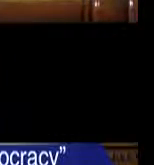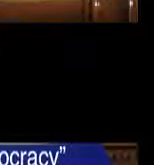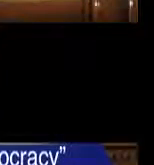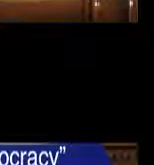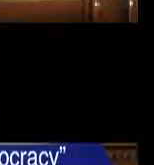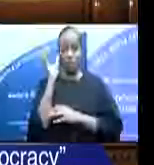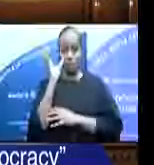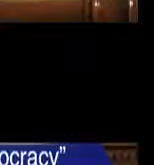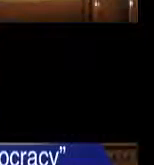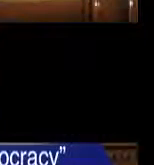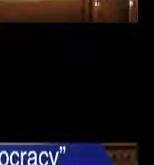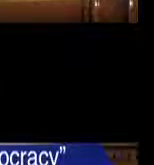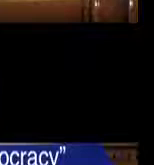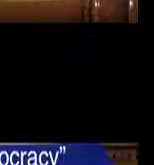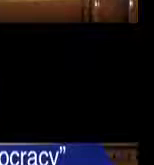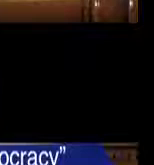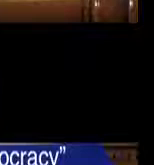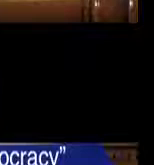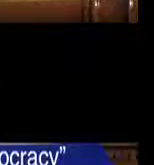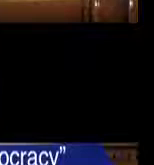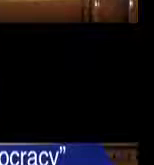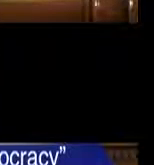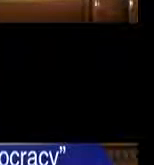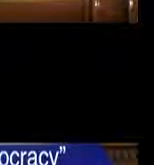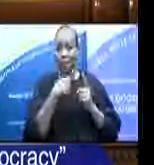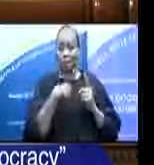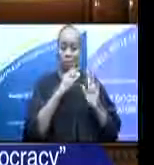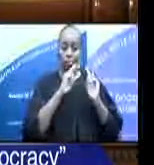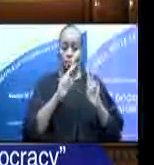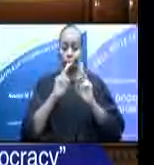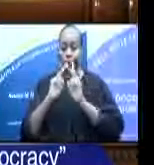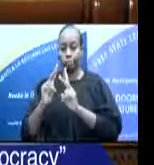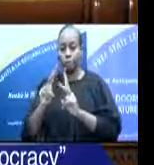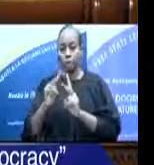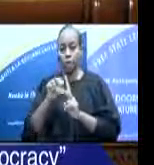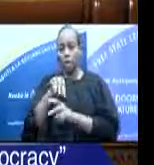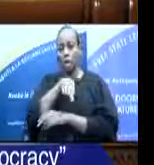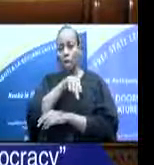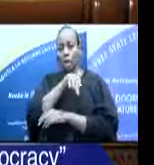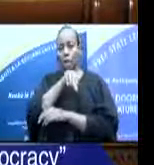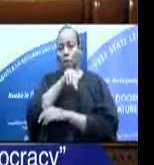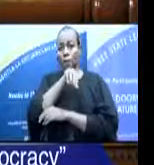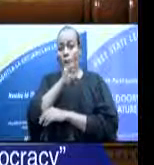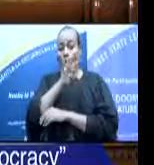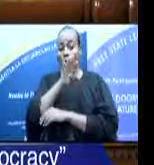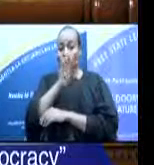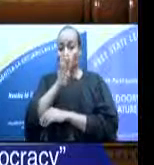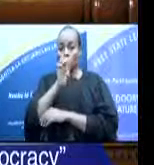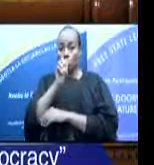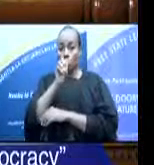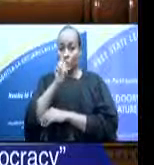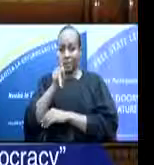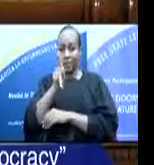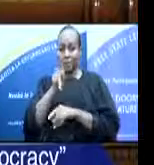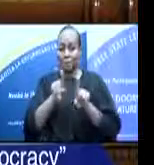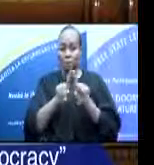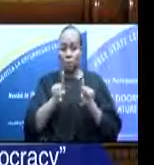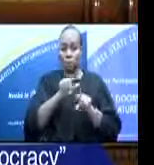Free State province. The household visits conducted by these WBOTs increased from